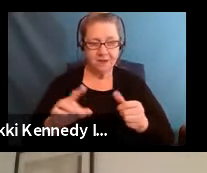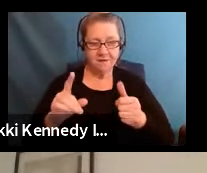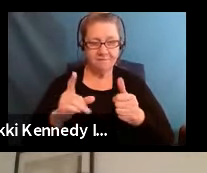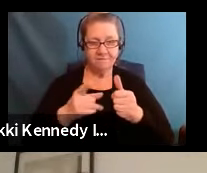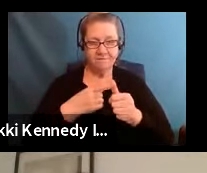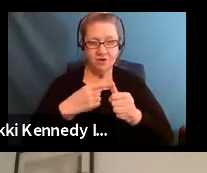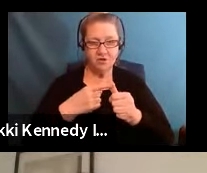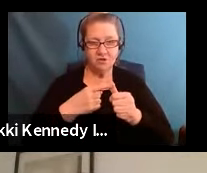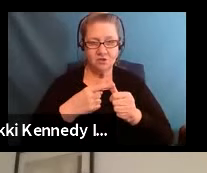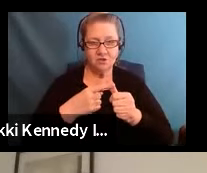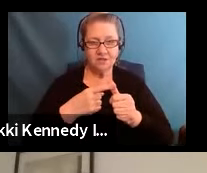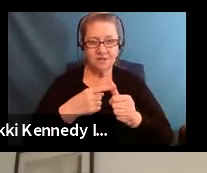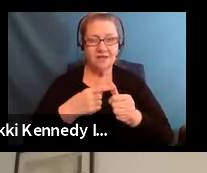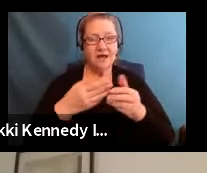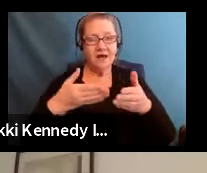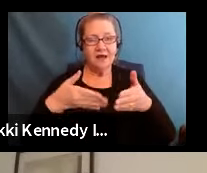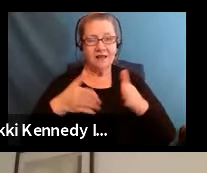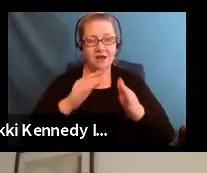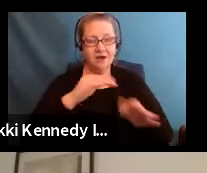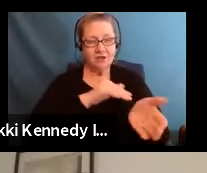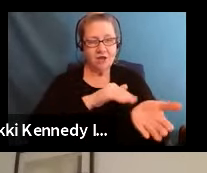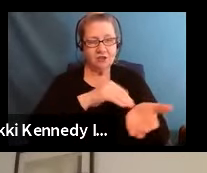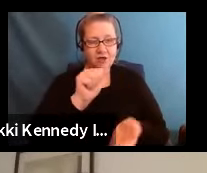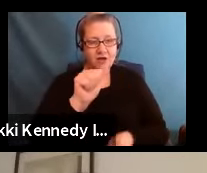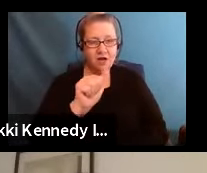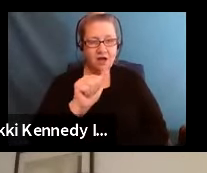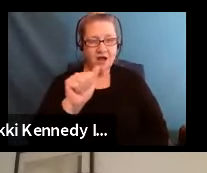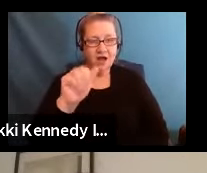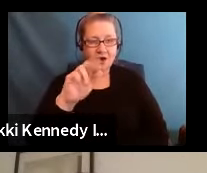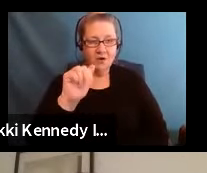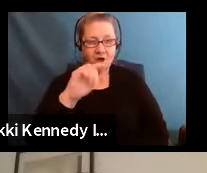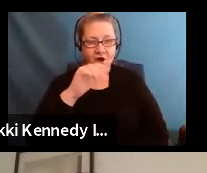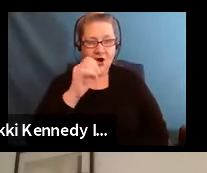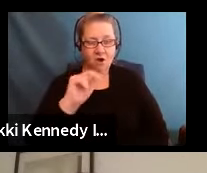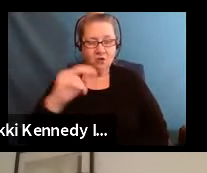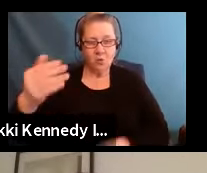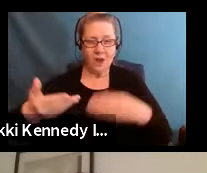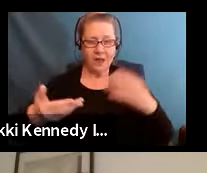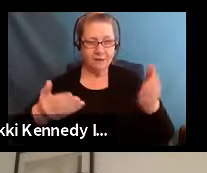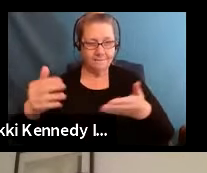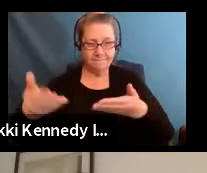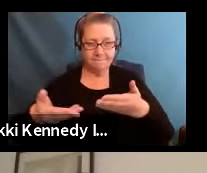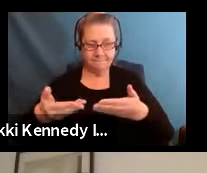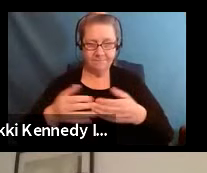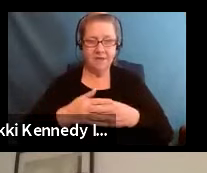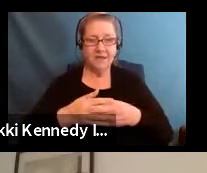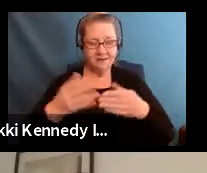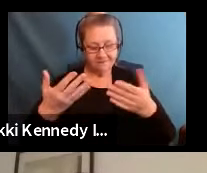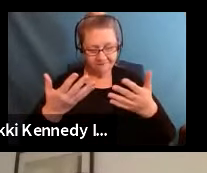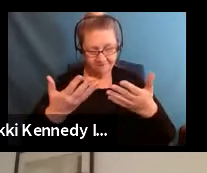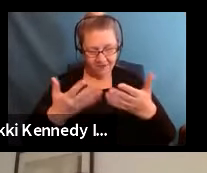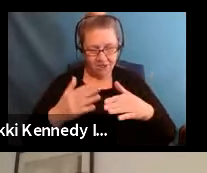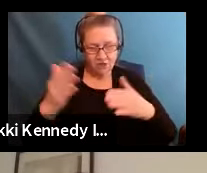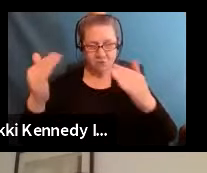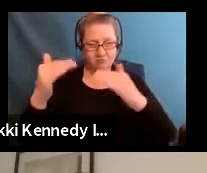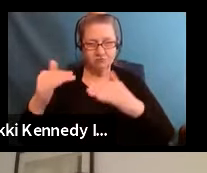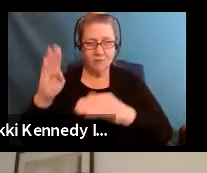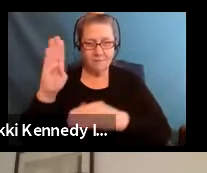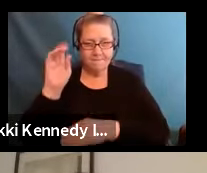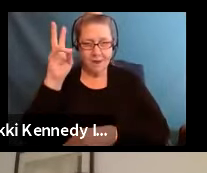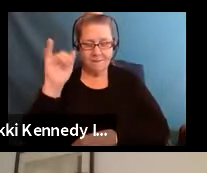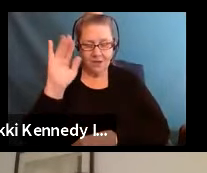Dr. Aragon an opportunity to welcome everyone, and then we'll jump into Bobby reminding us about the